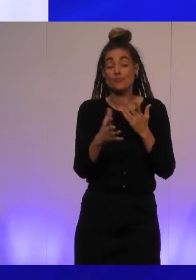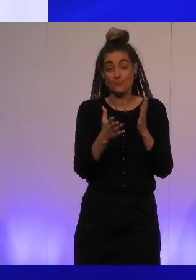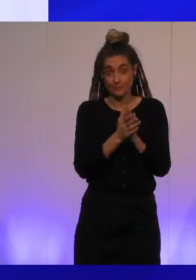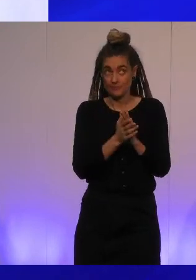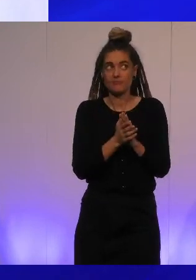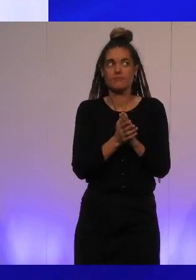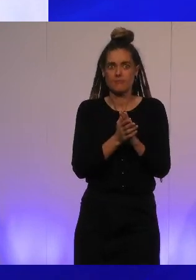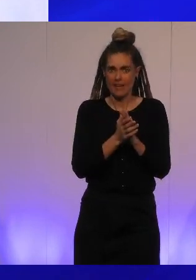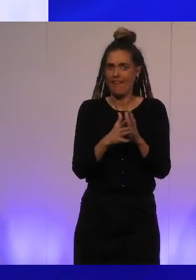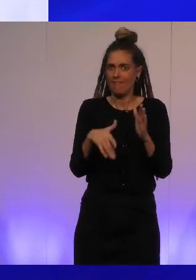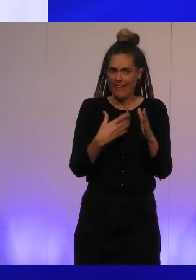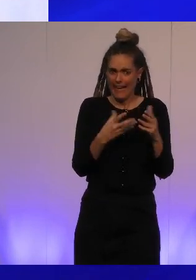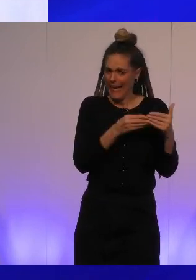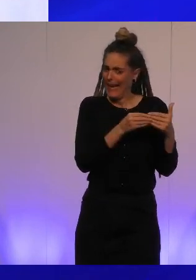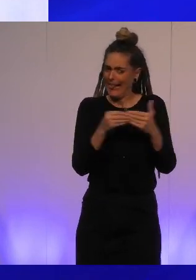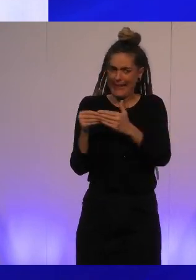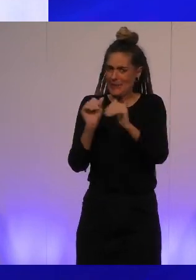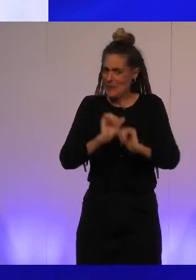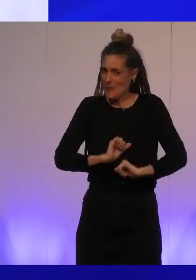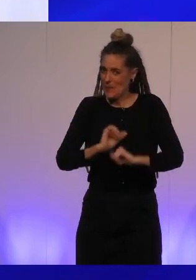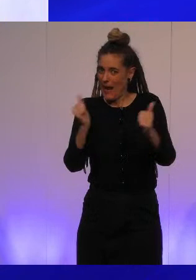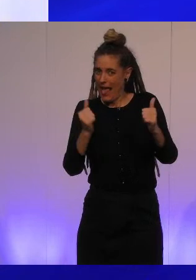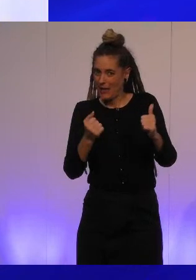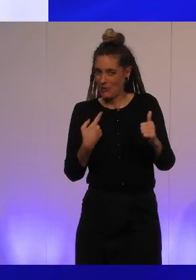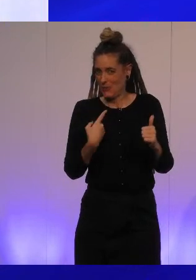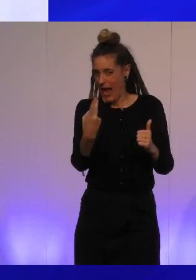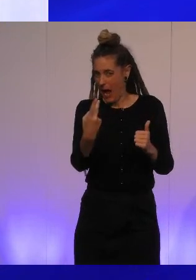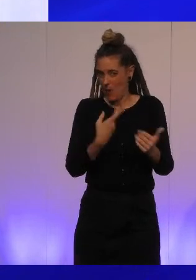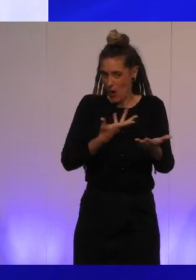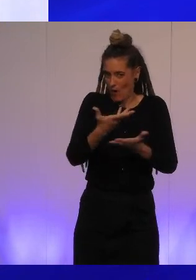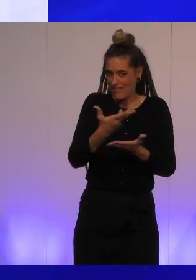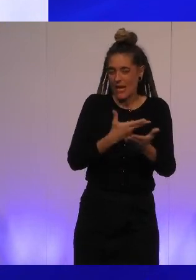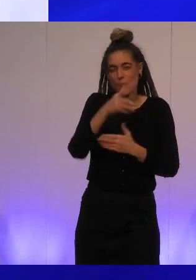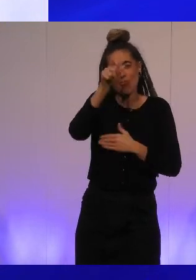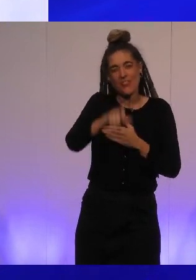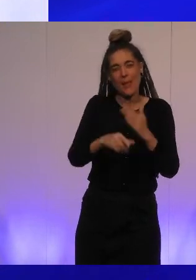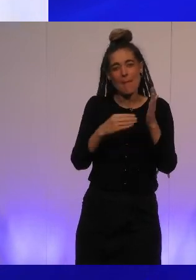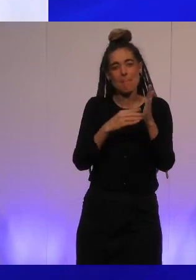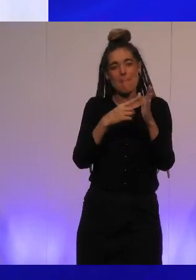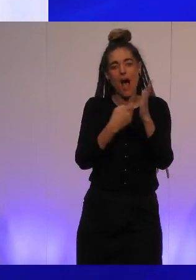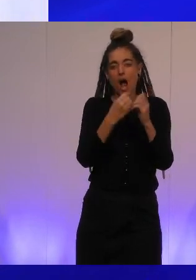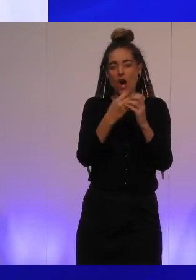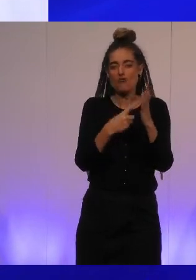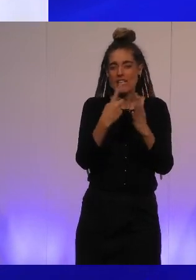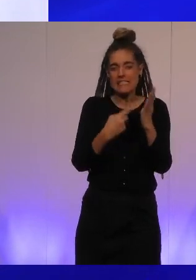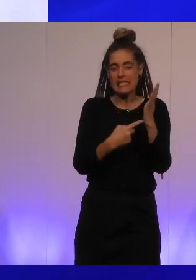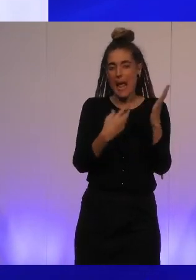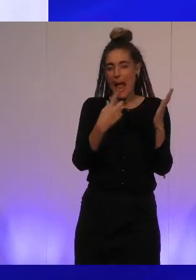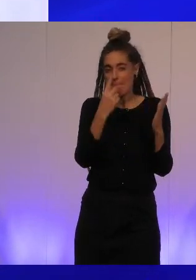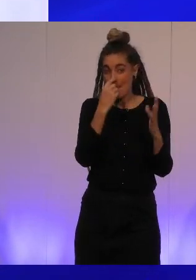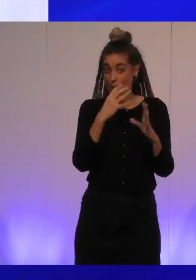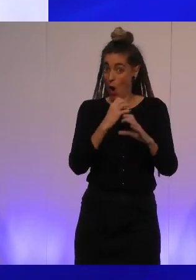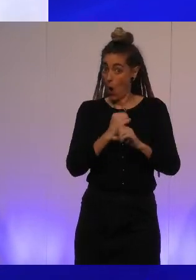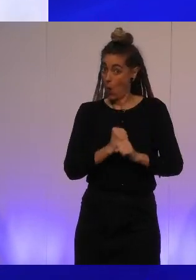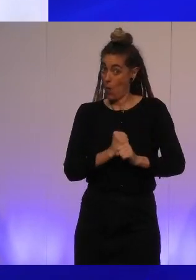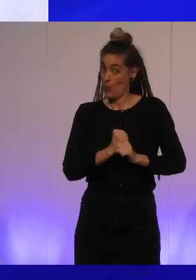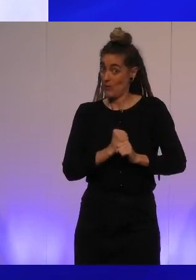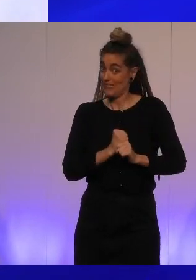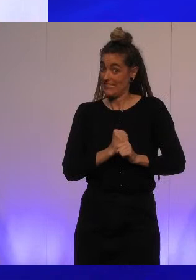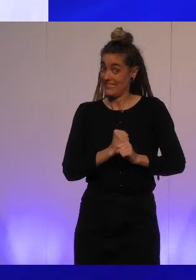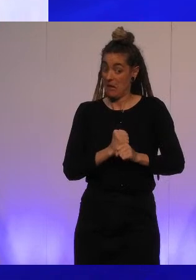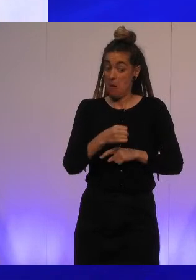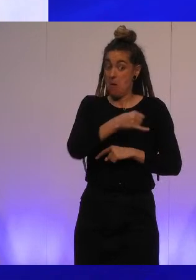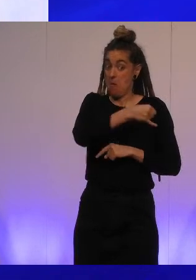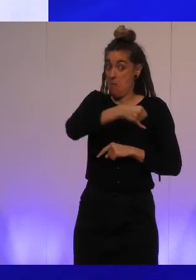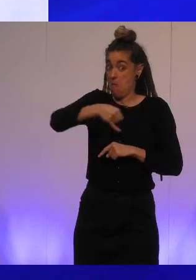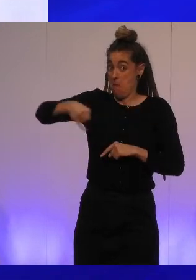great segue to us having a conversation with Margaret. So I might spare you that one. And we'll draw a line under